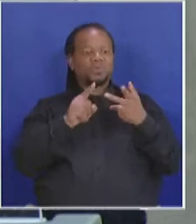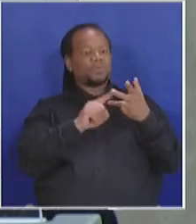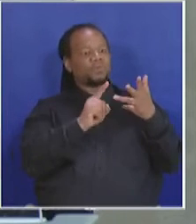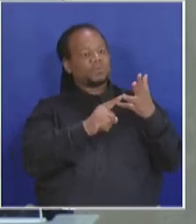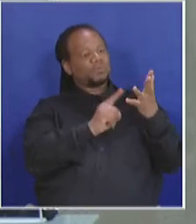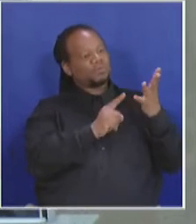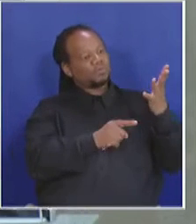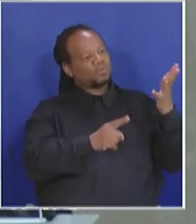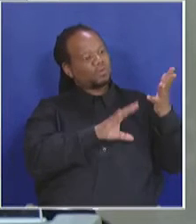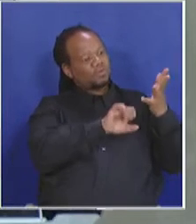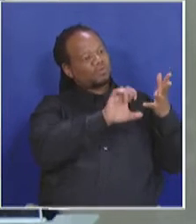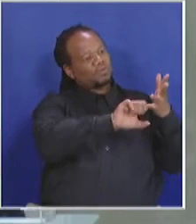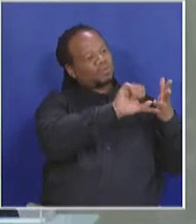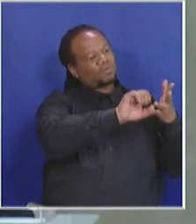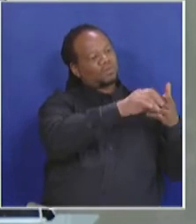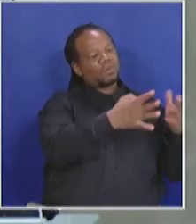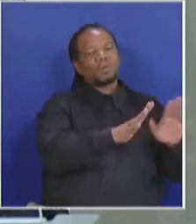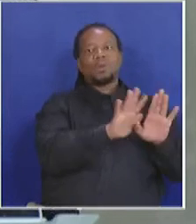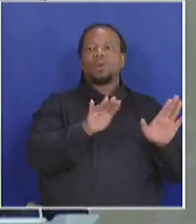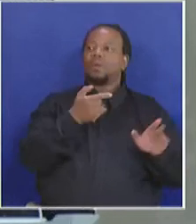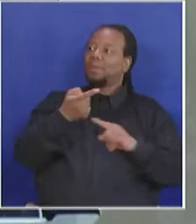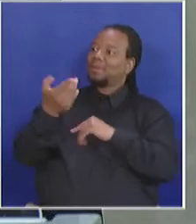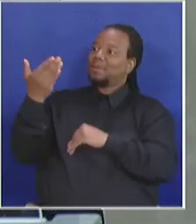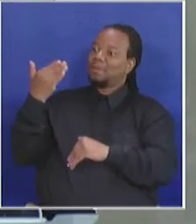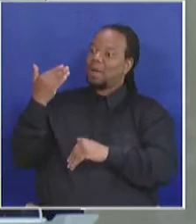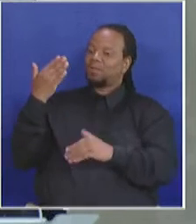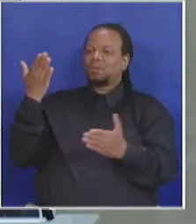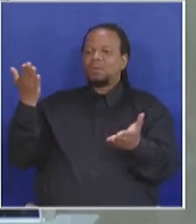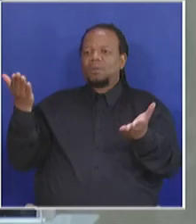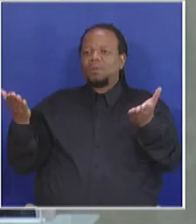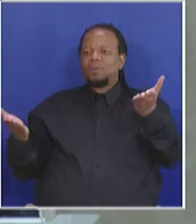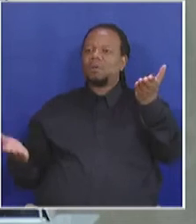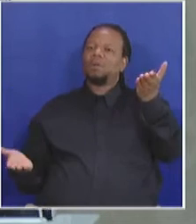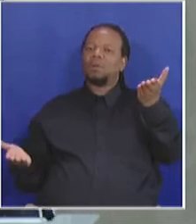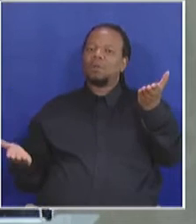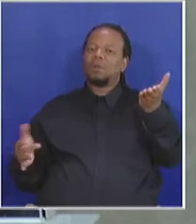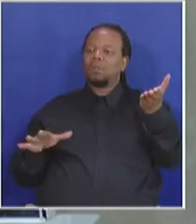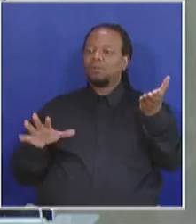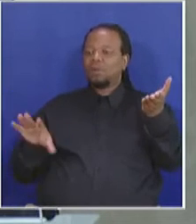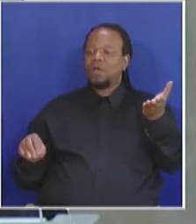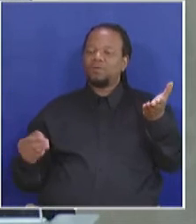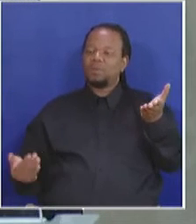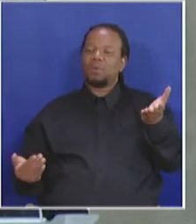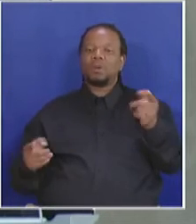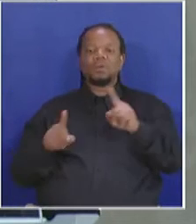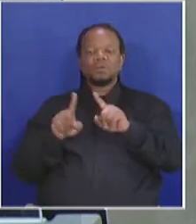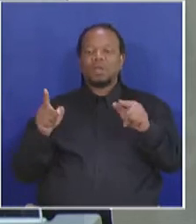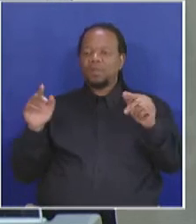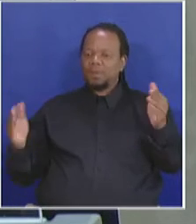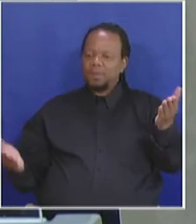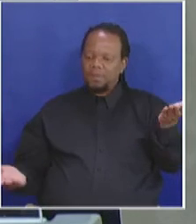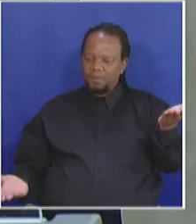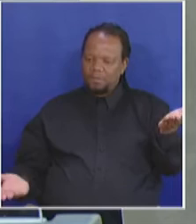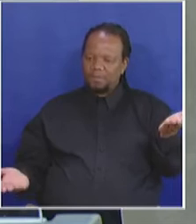We acknowledge the imbalances of the past. And we need to redress the imbalances of the past,